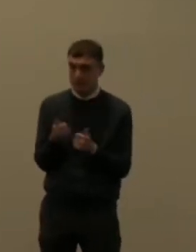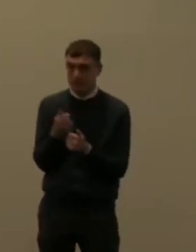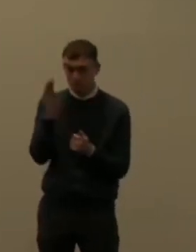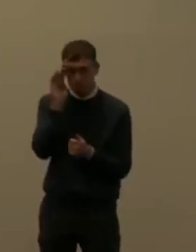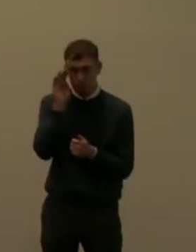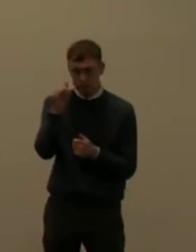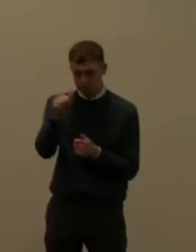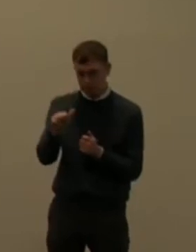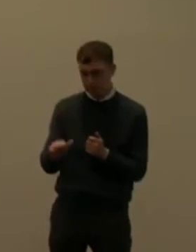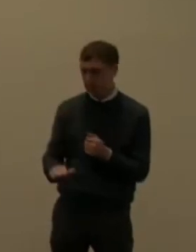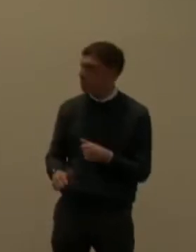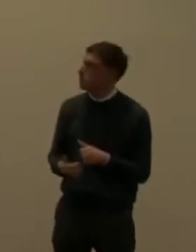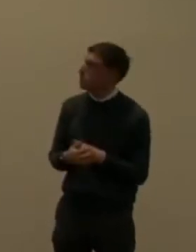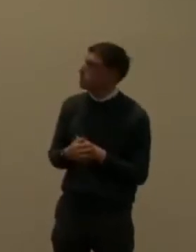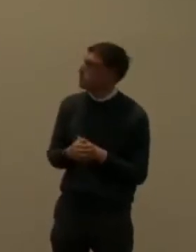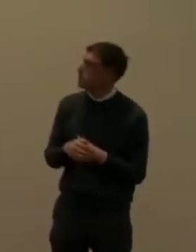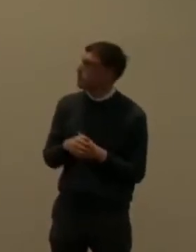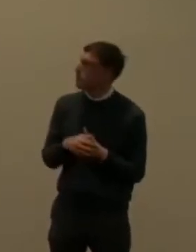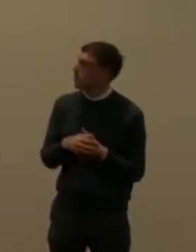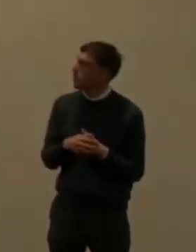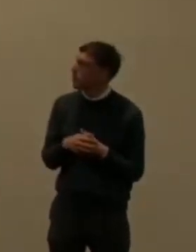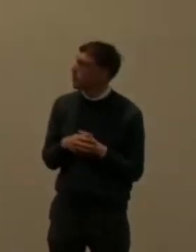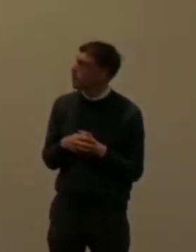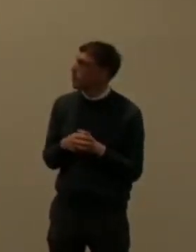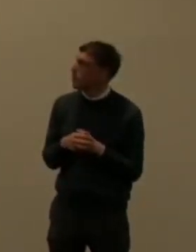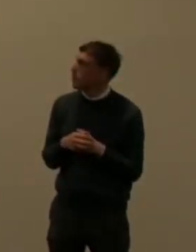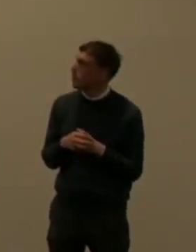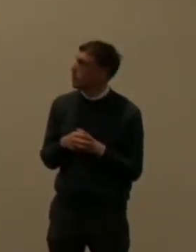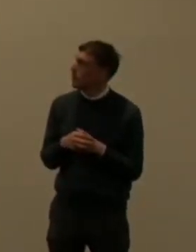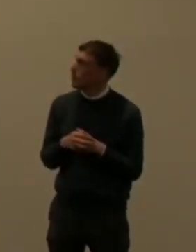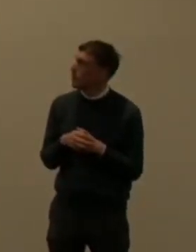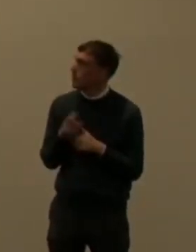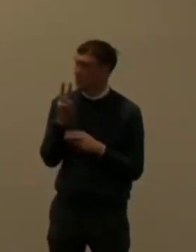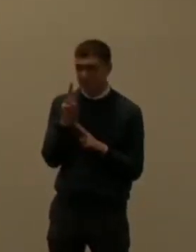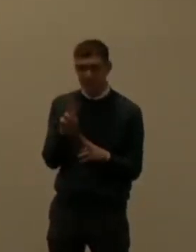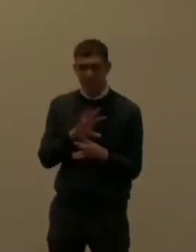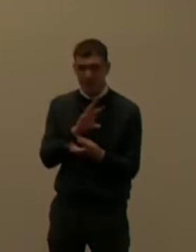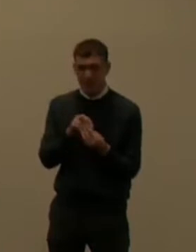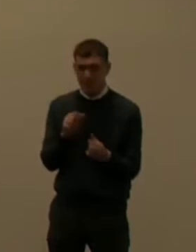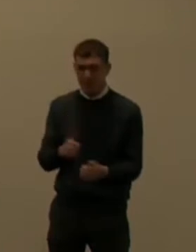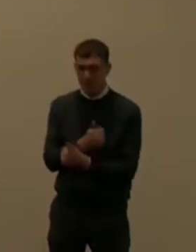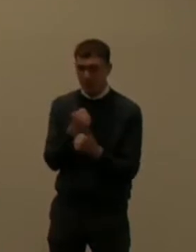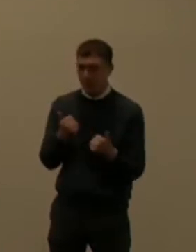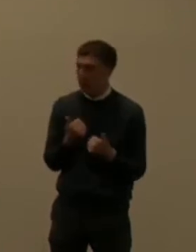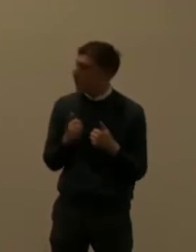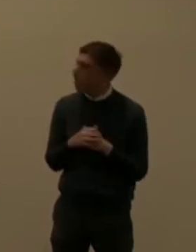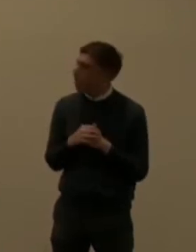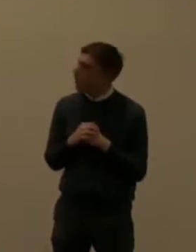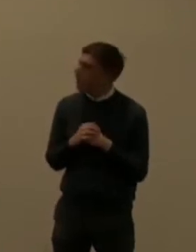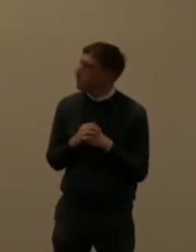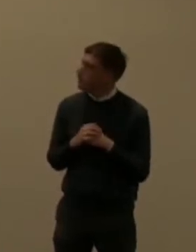green, just have some warnings, but I can see that everything went well, the tools were installed,